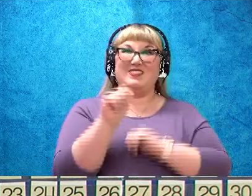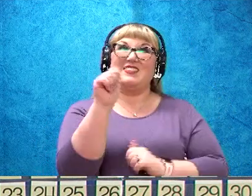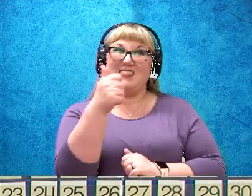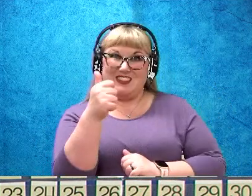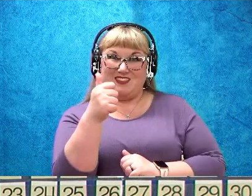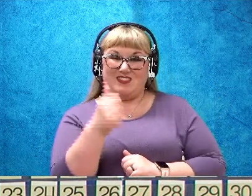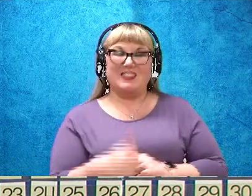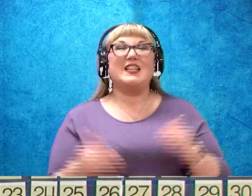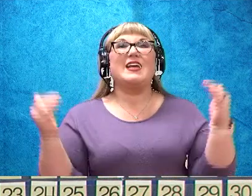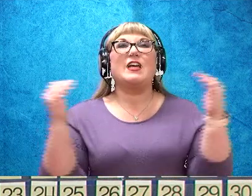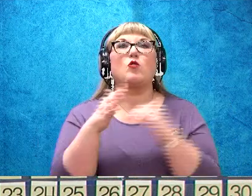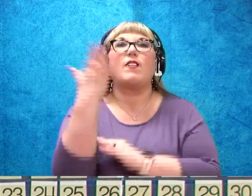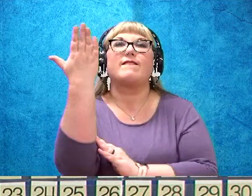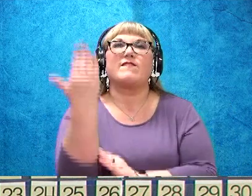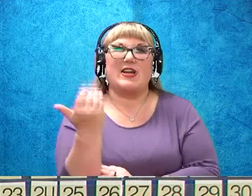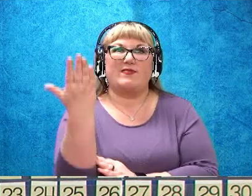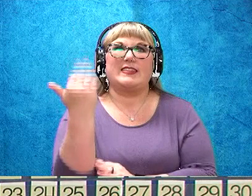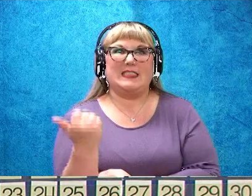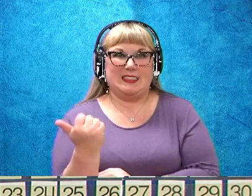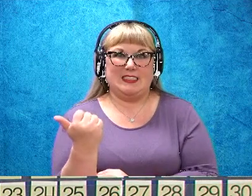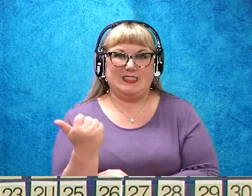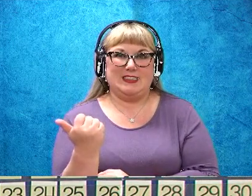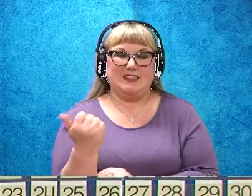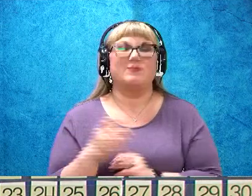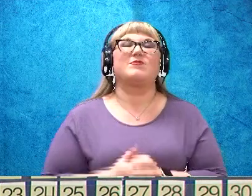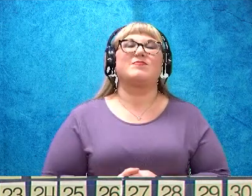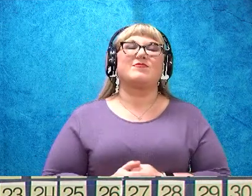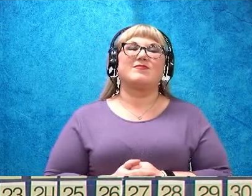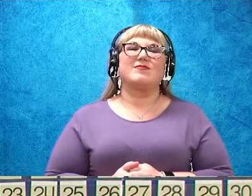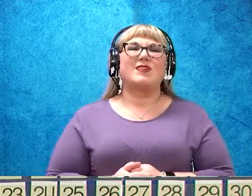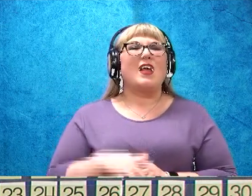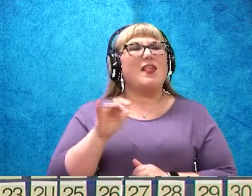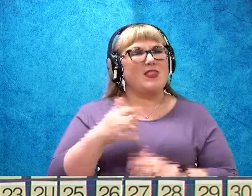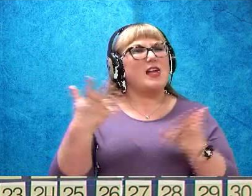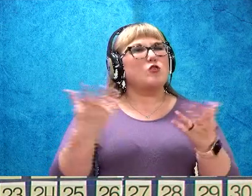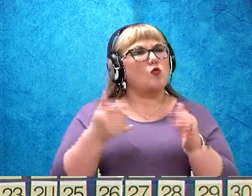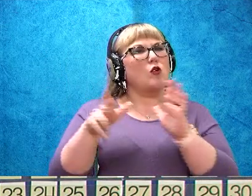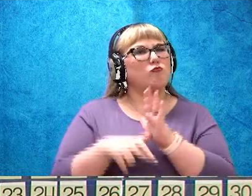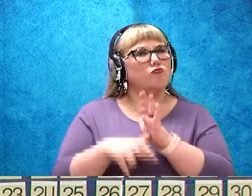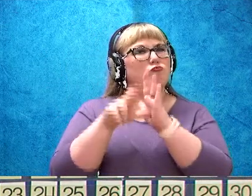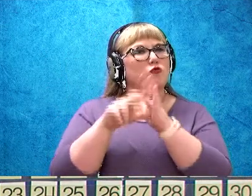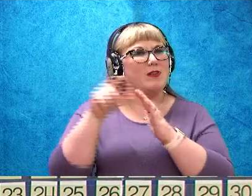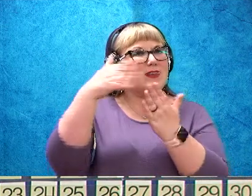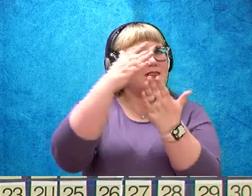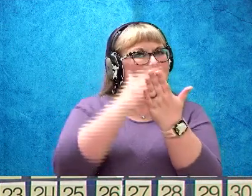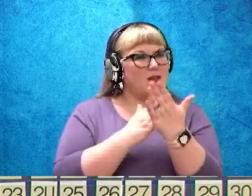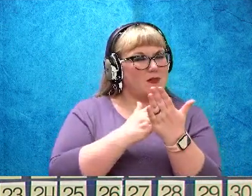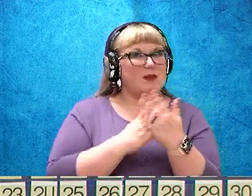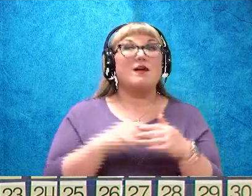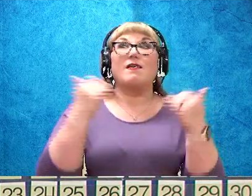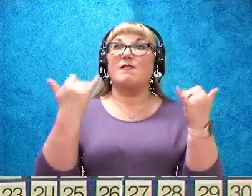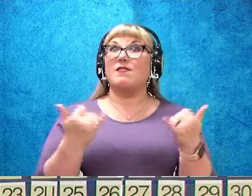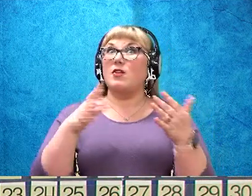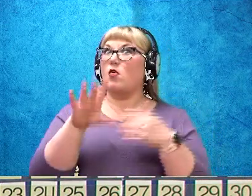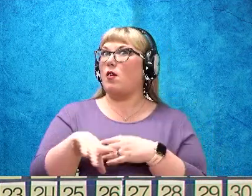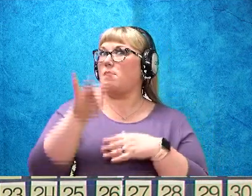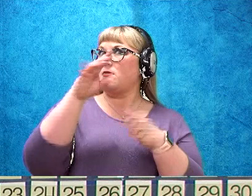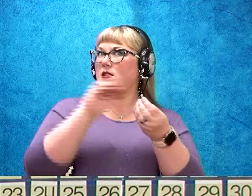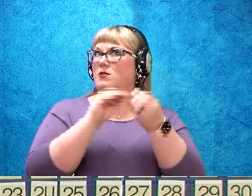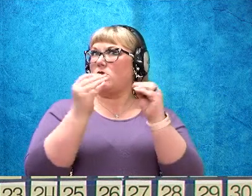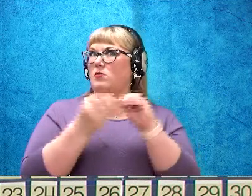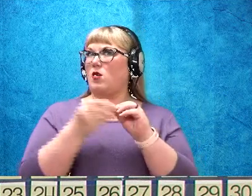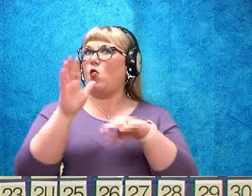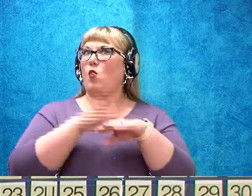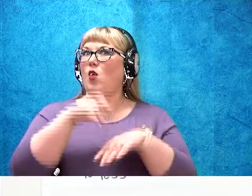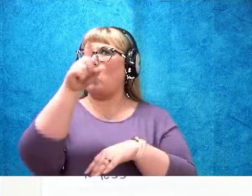is 15. So that's how I wanted to review for this lesson. Now we're going to pick a number on our